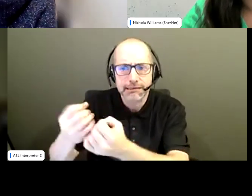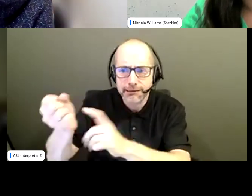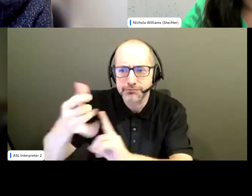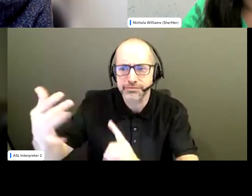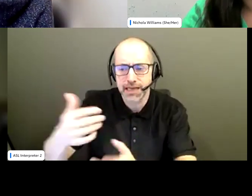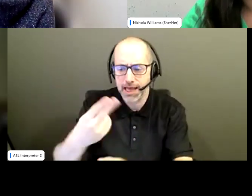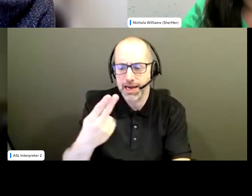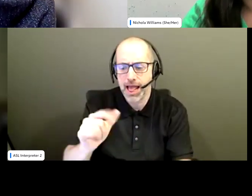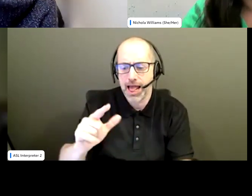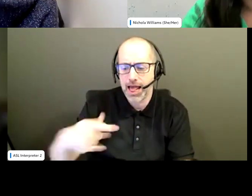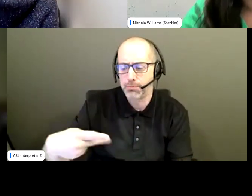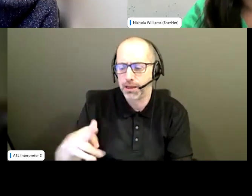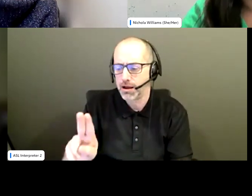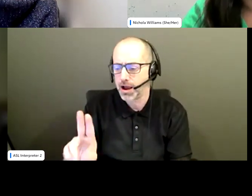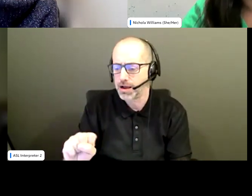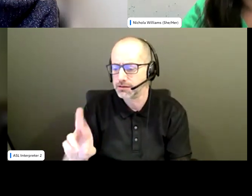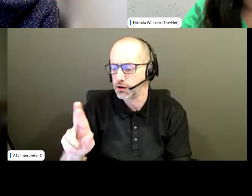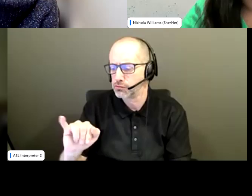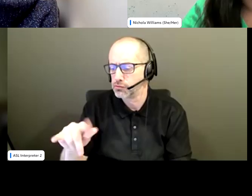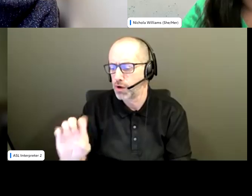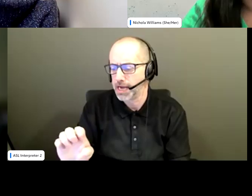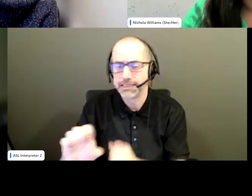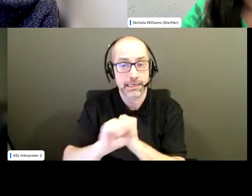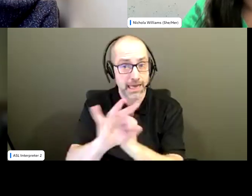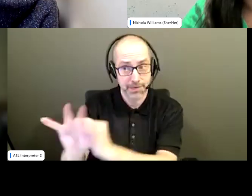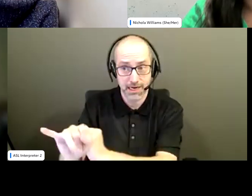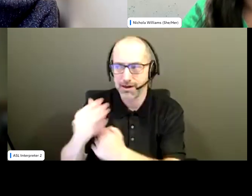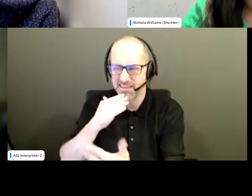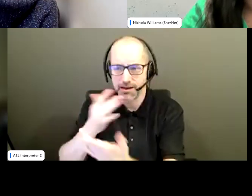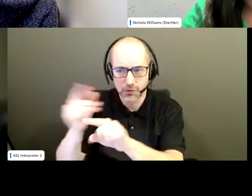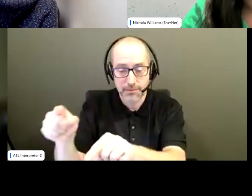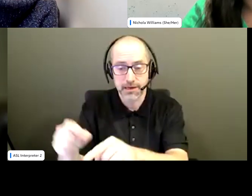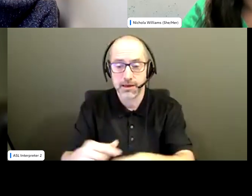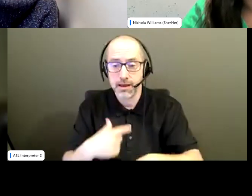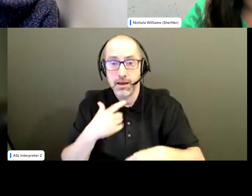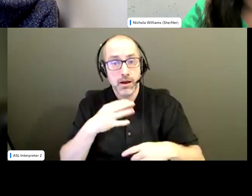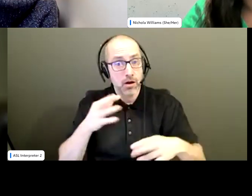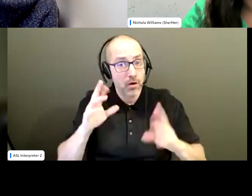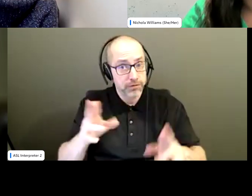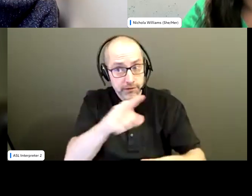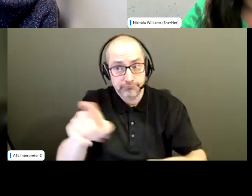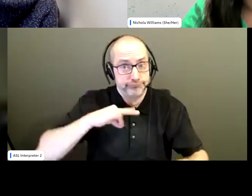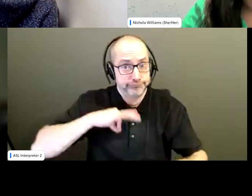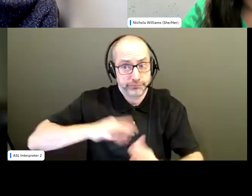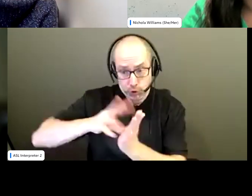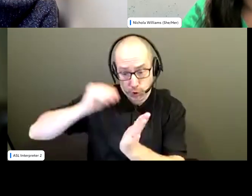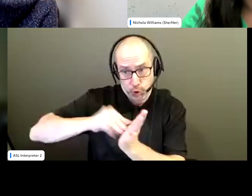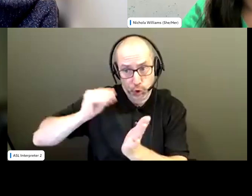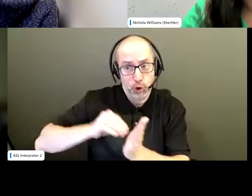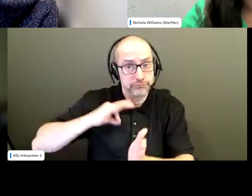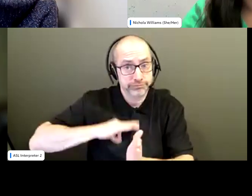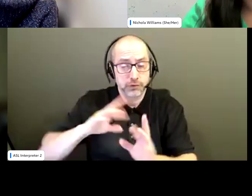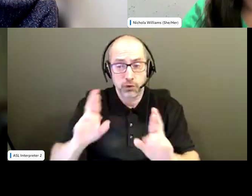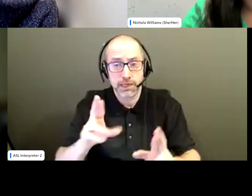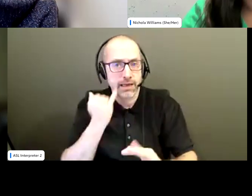campaign. We hope that this has been useful for everyone present today. If you are interested in continuing to